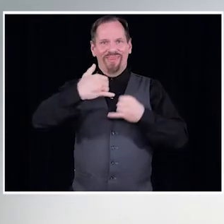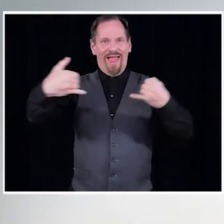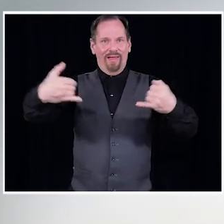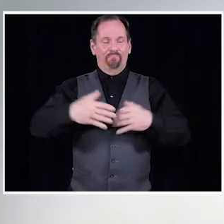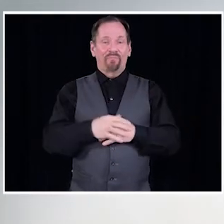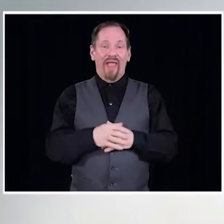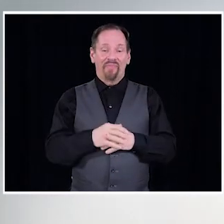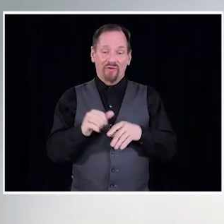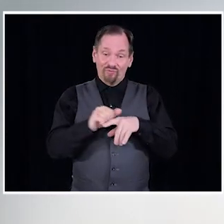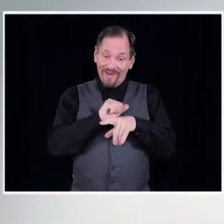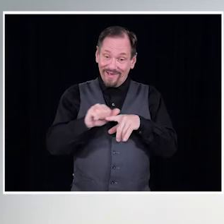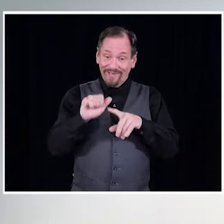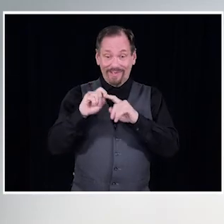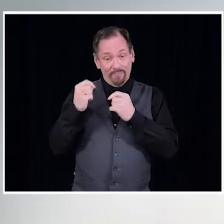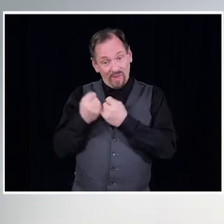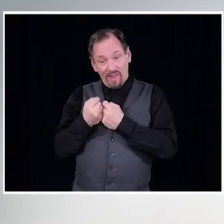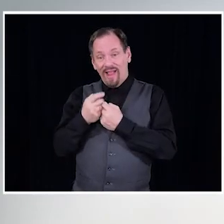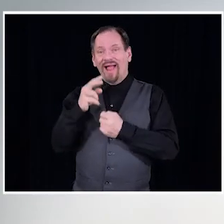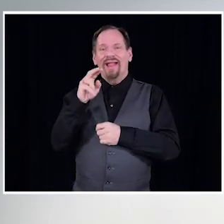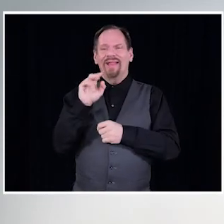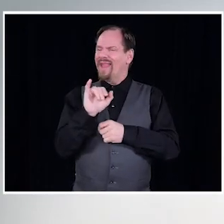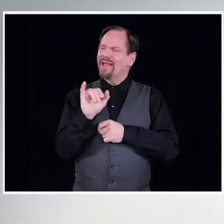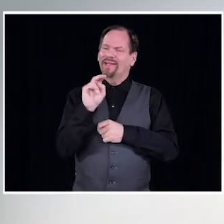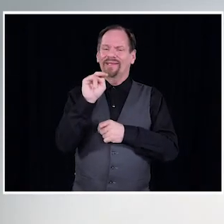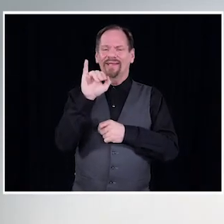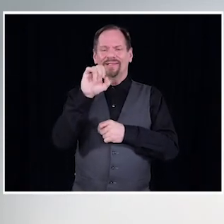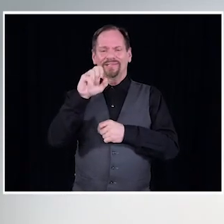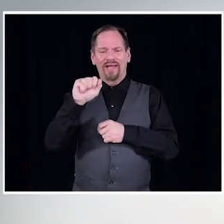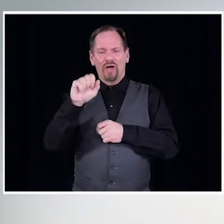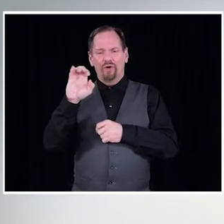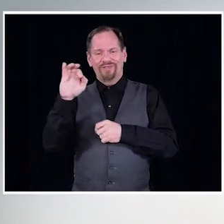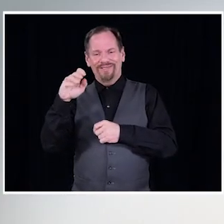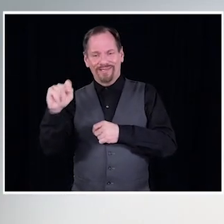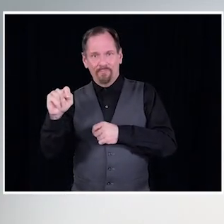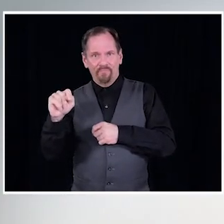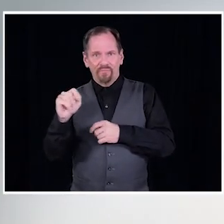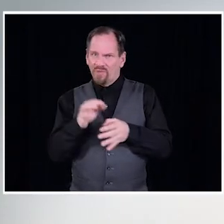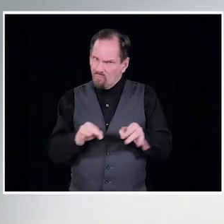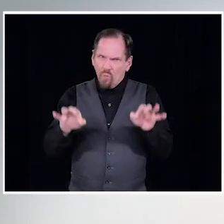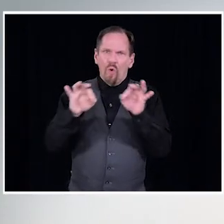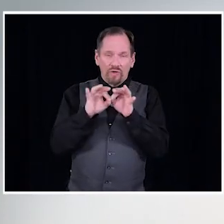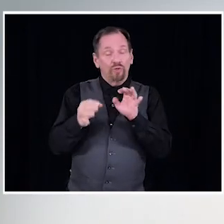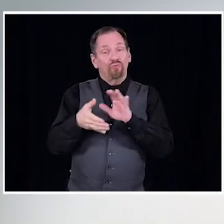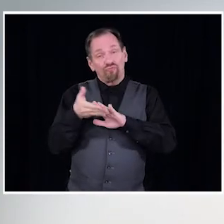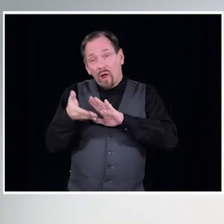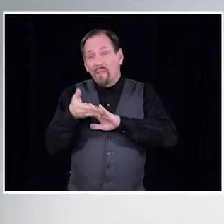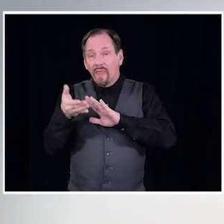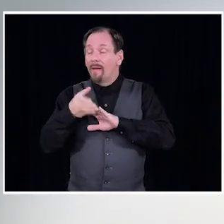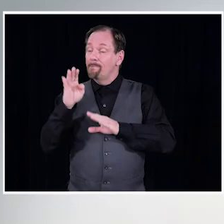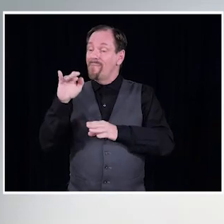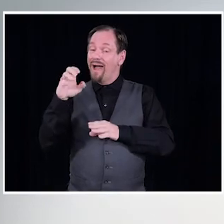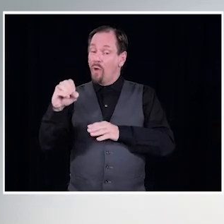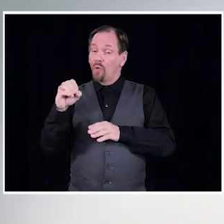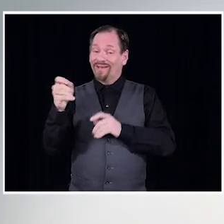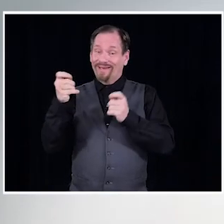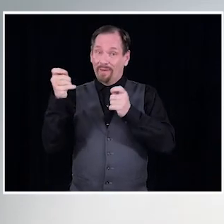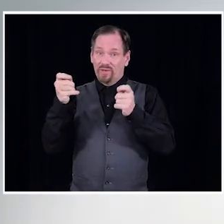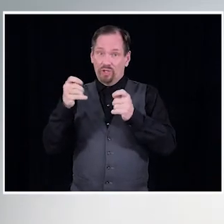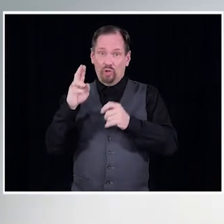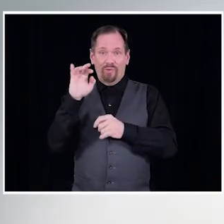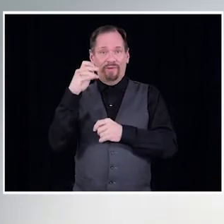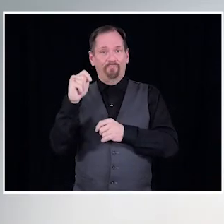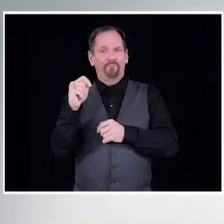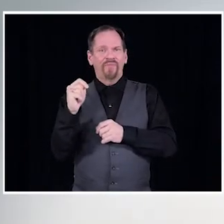and teamwork of students like Nisa Ernst have been critical in running the biocontainment unit. Your places of work and